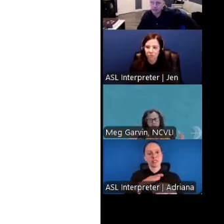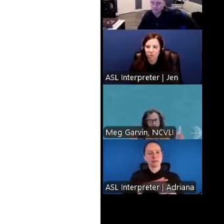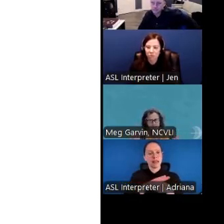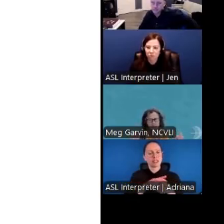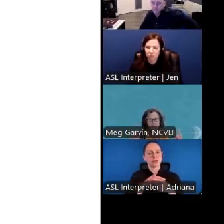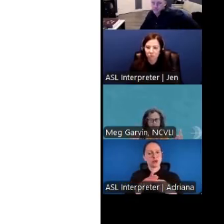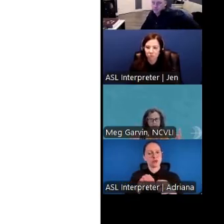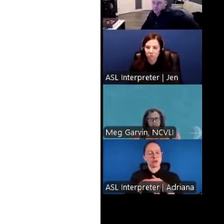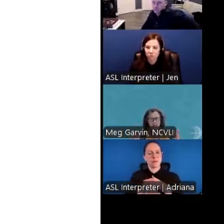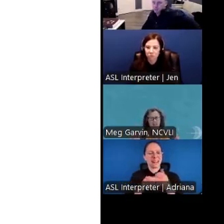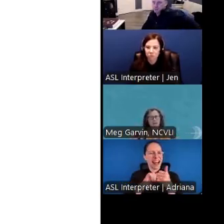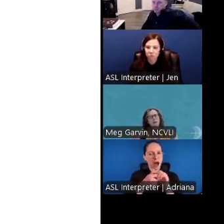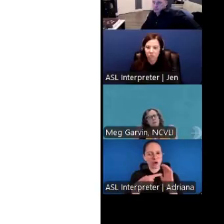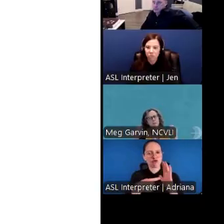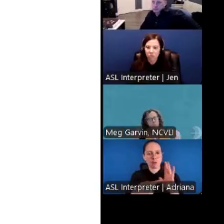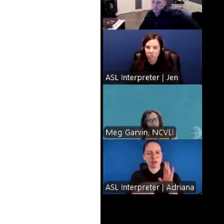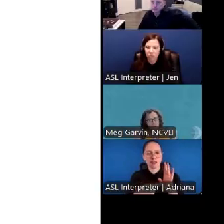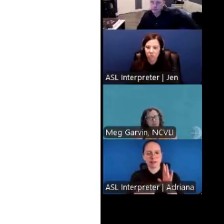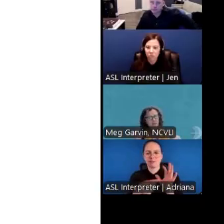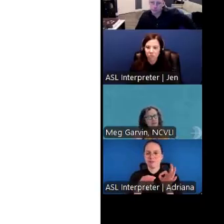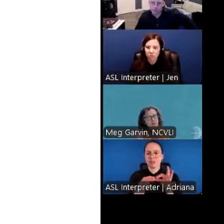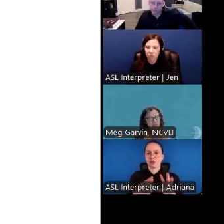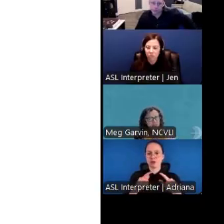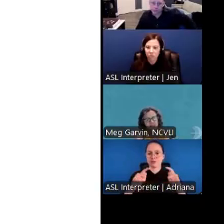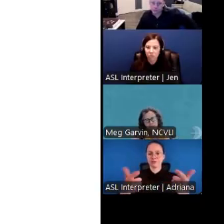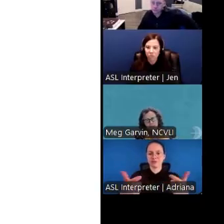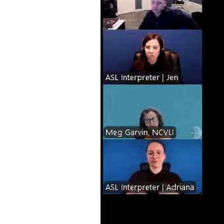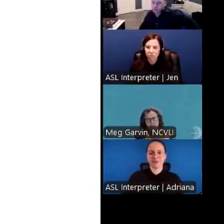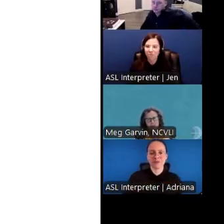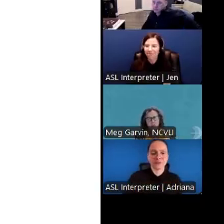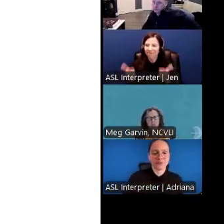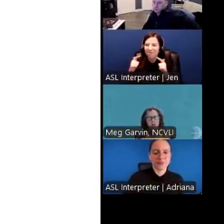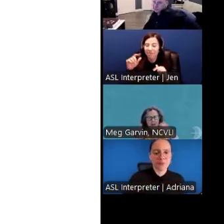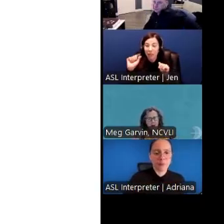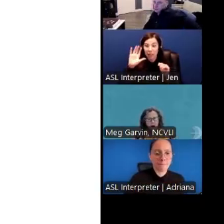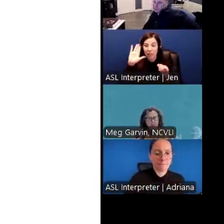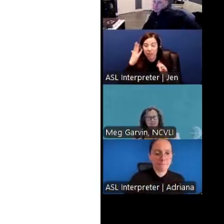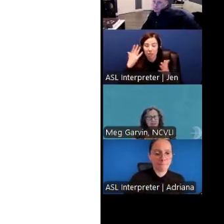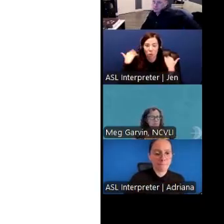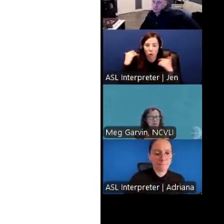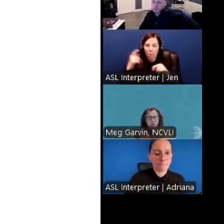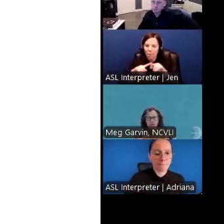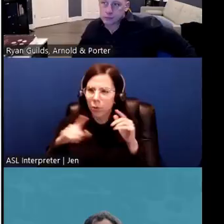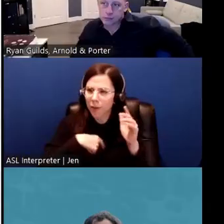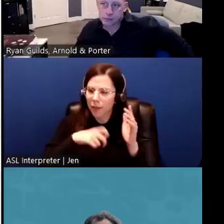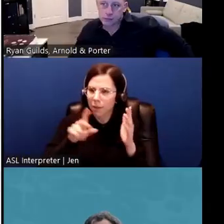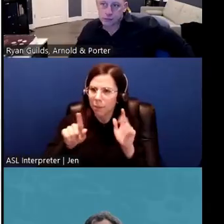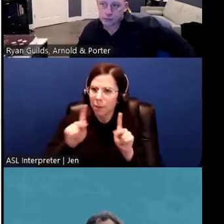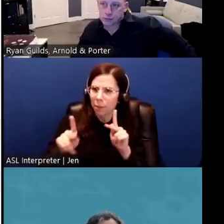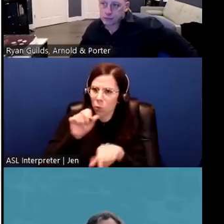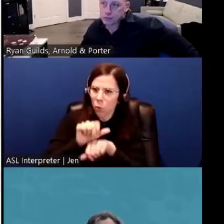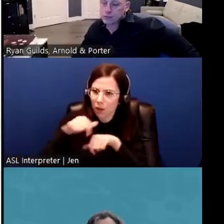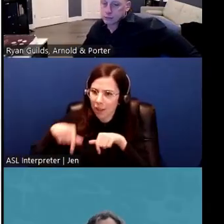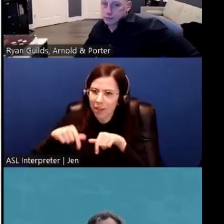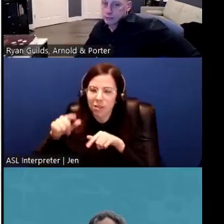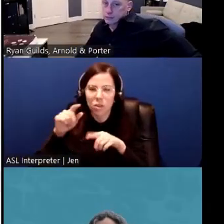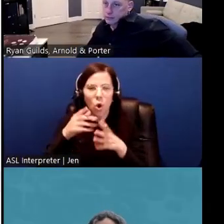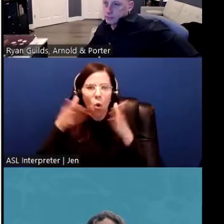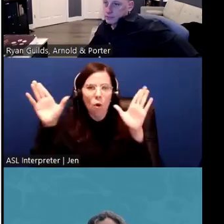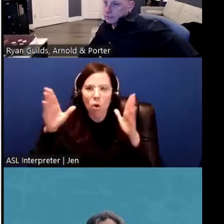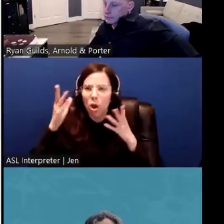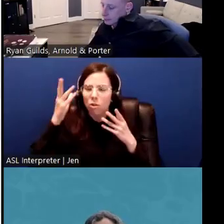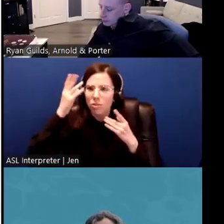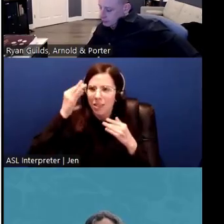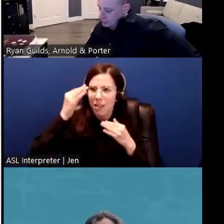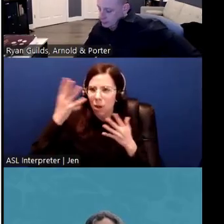and it could seem daunting, but we need folks in this space. So on this hypo, thinking about it, like, what's your